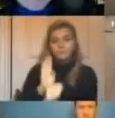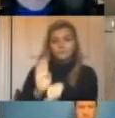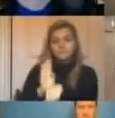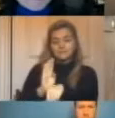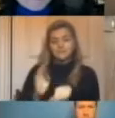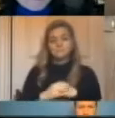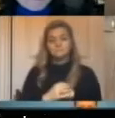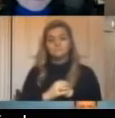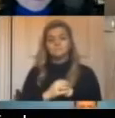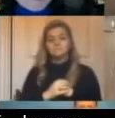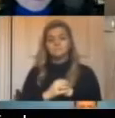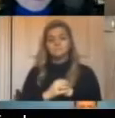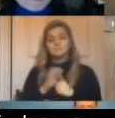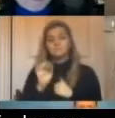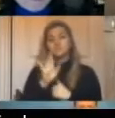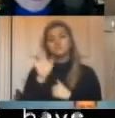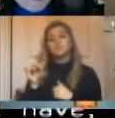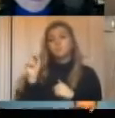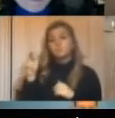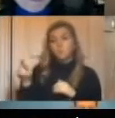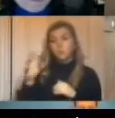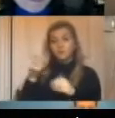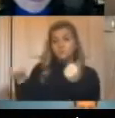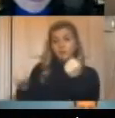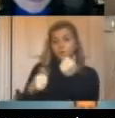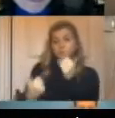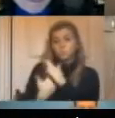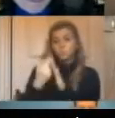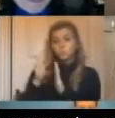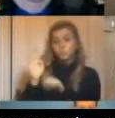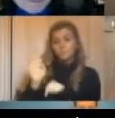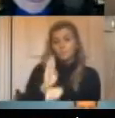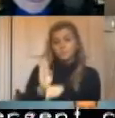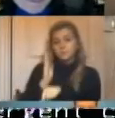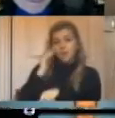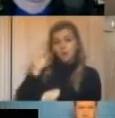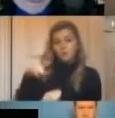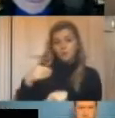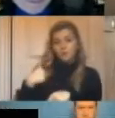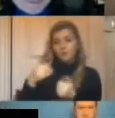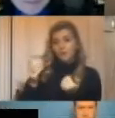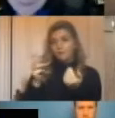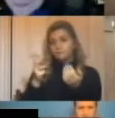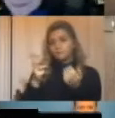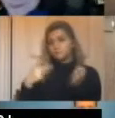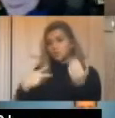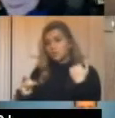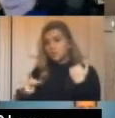Jessica mentioned before we started, which we'll have to wait till January to get our firm